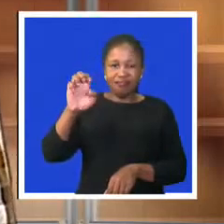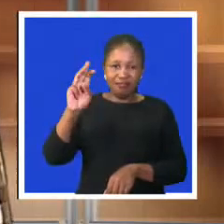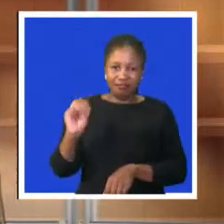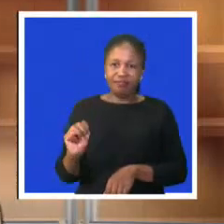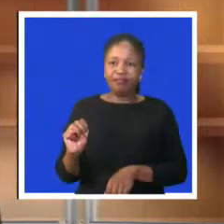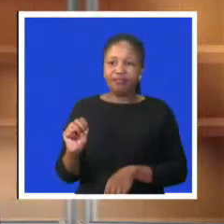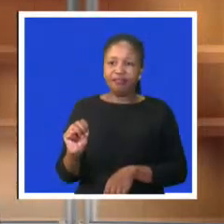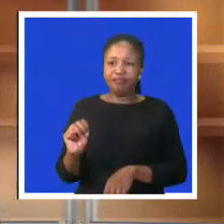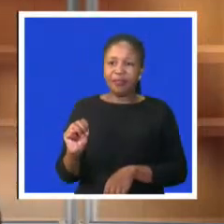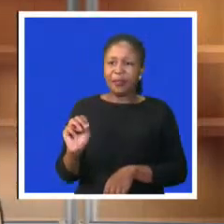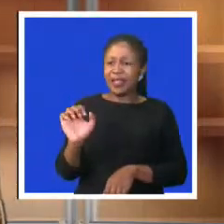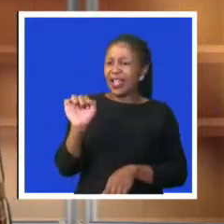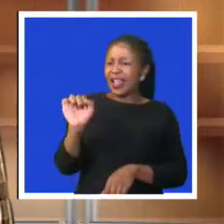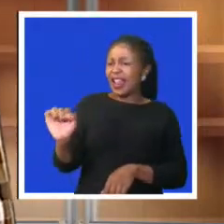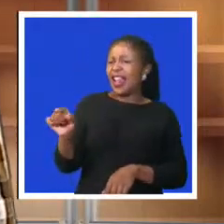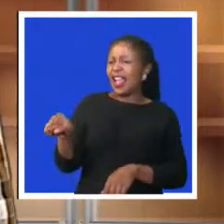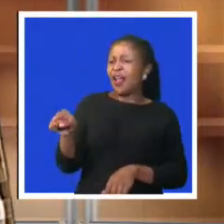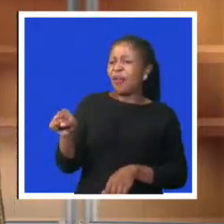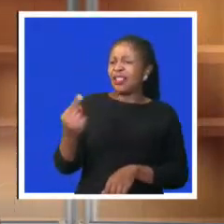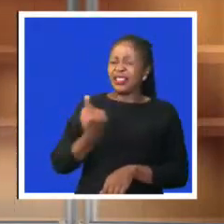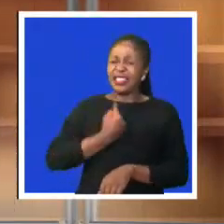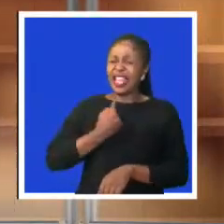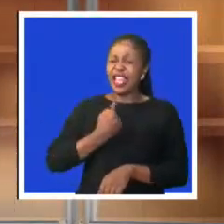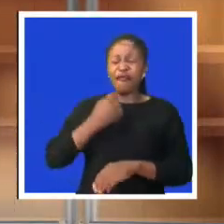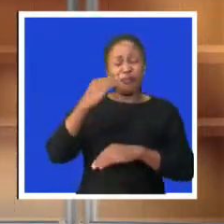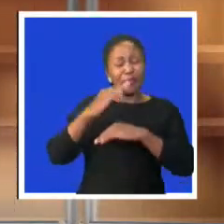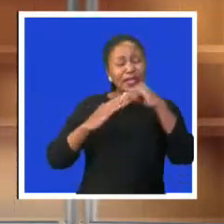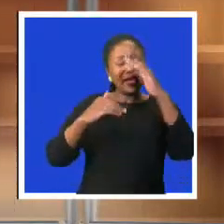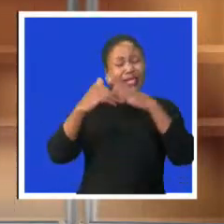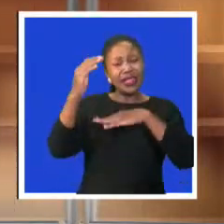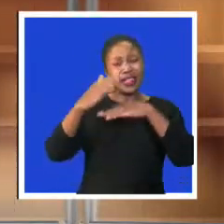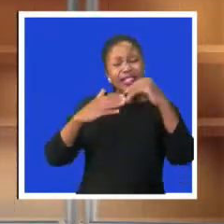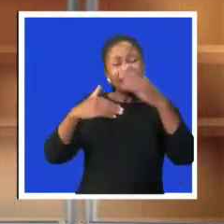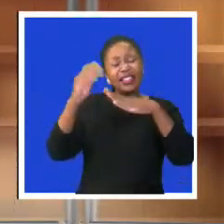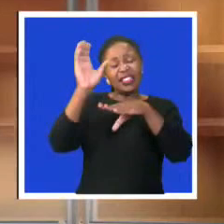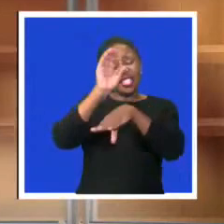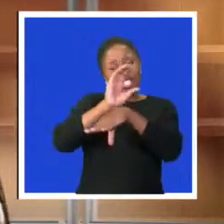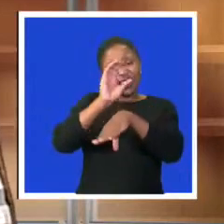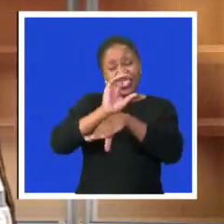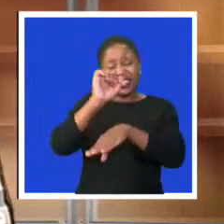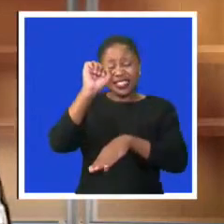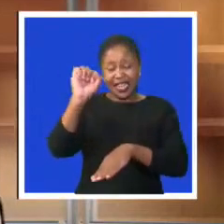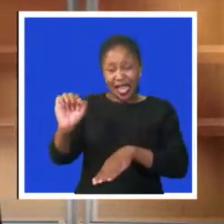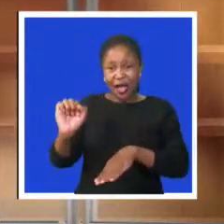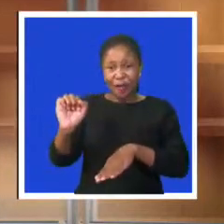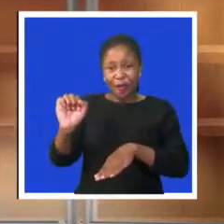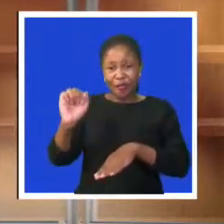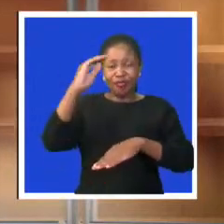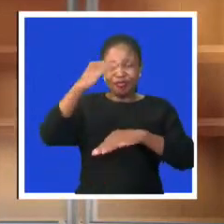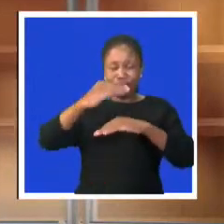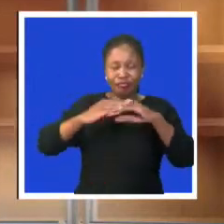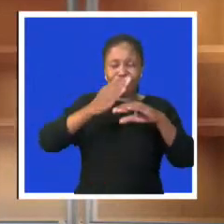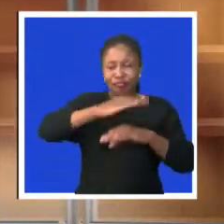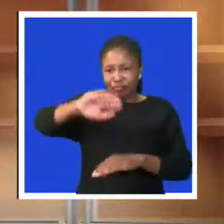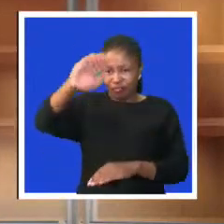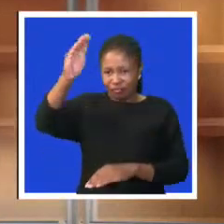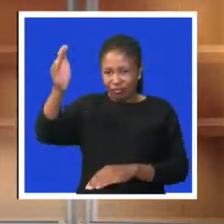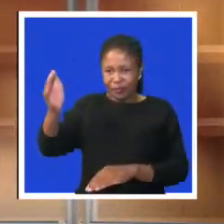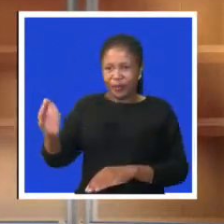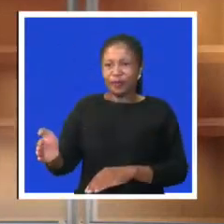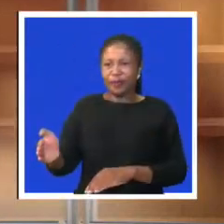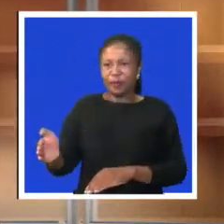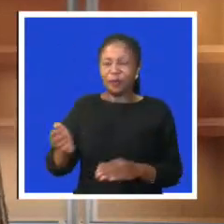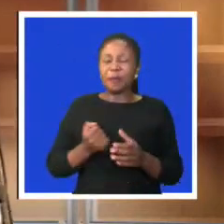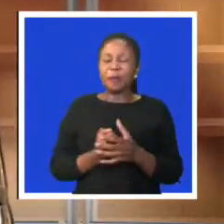at Mount Gerizim. Moving on, dear Elena, the Samaritans expected the